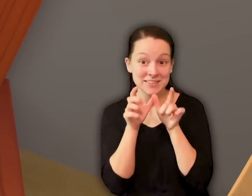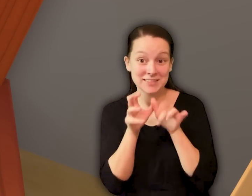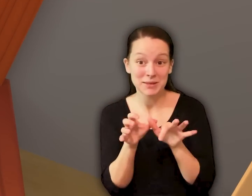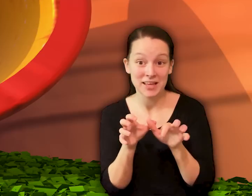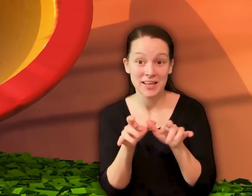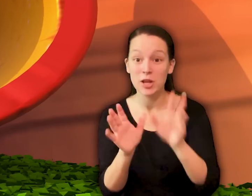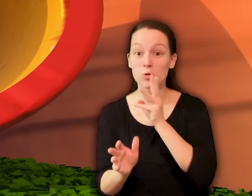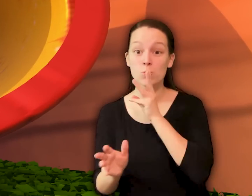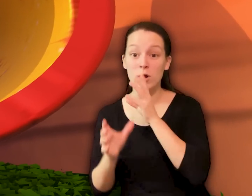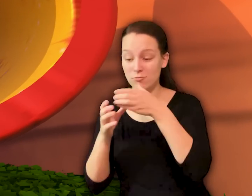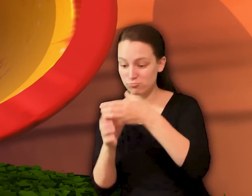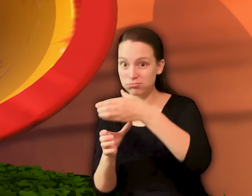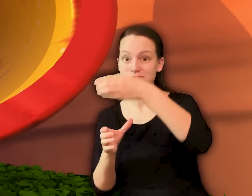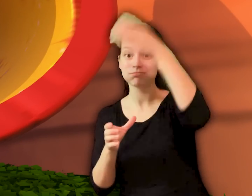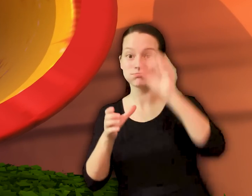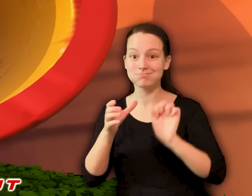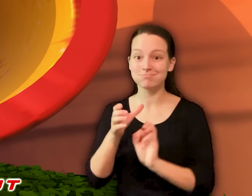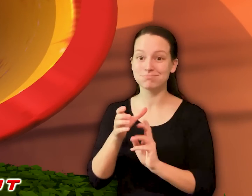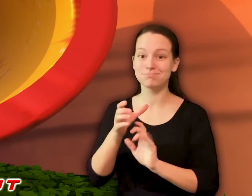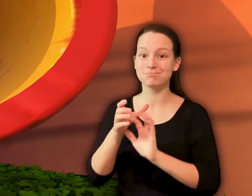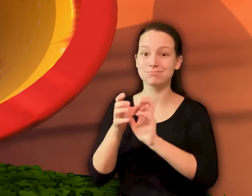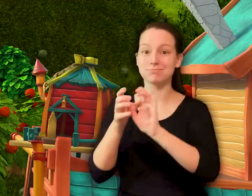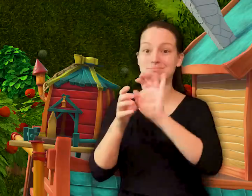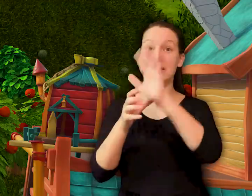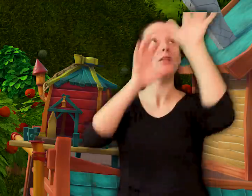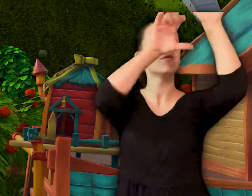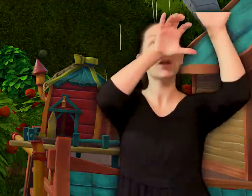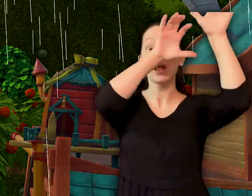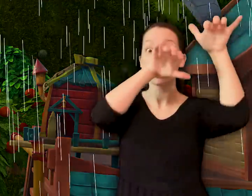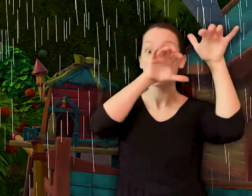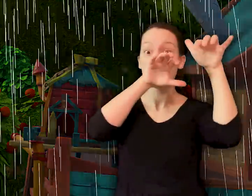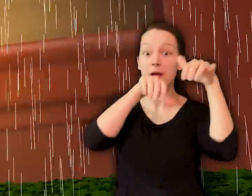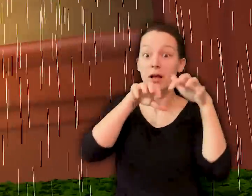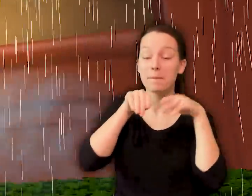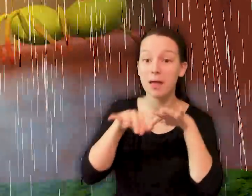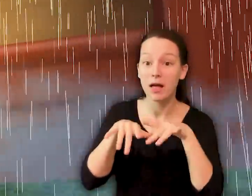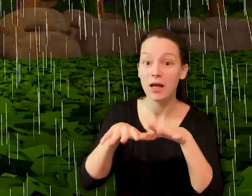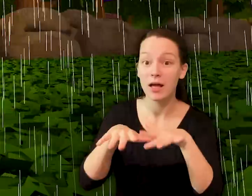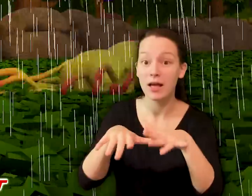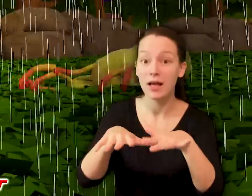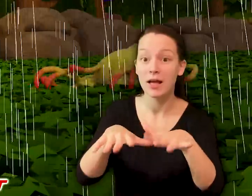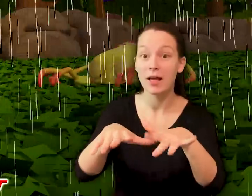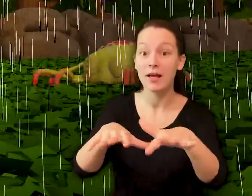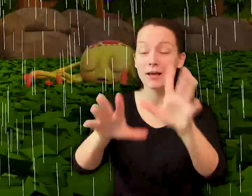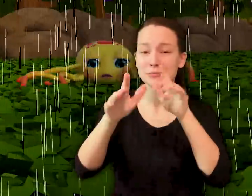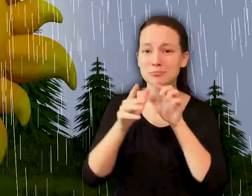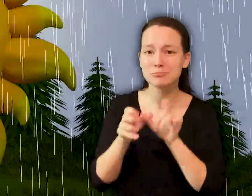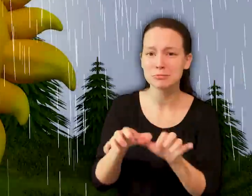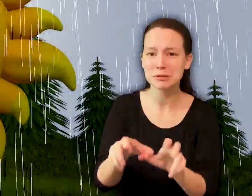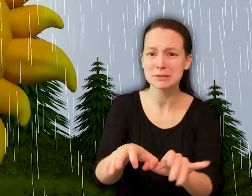the iny wiy spider climbed up the water spout down came the rain and washed the spider